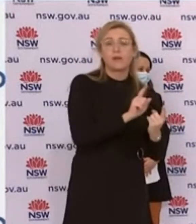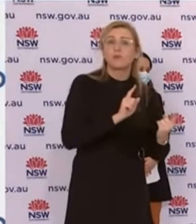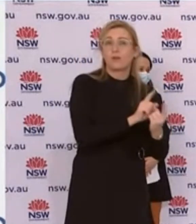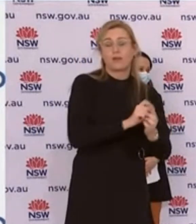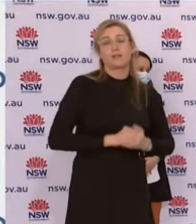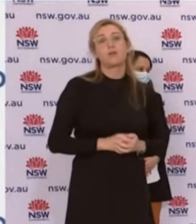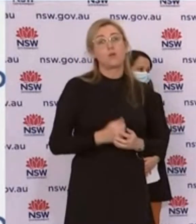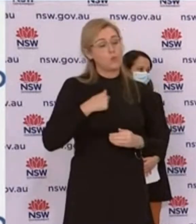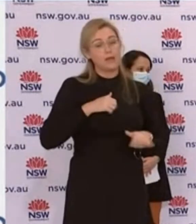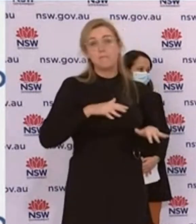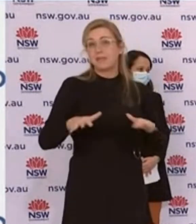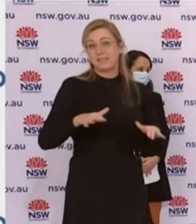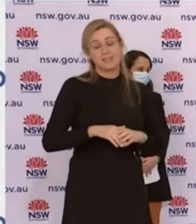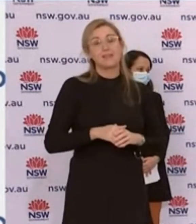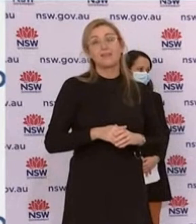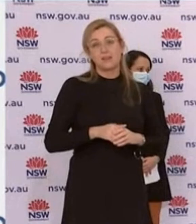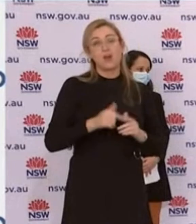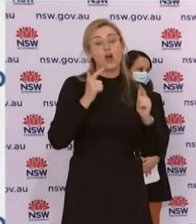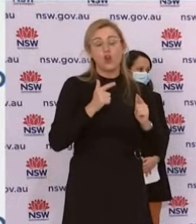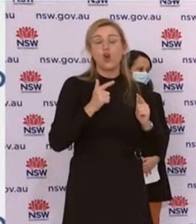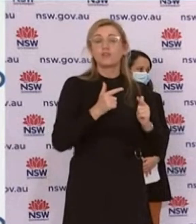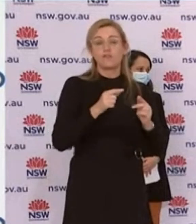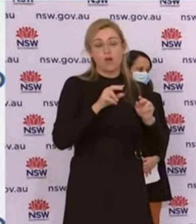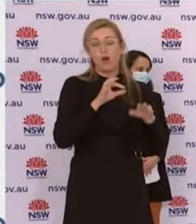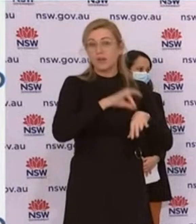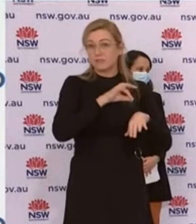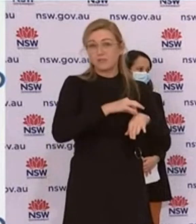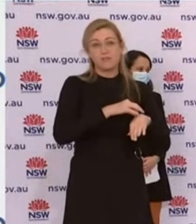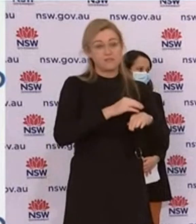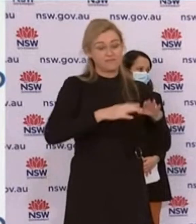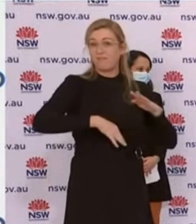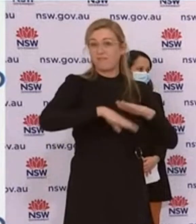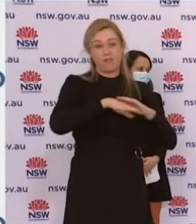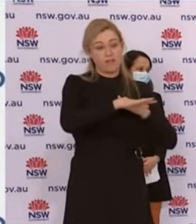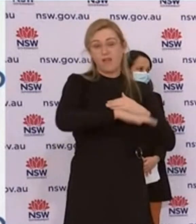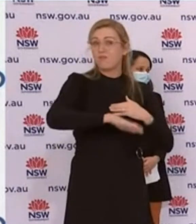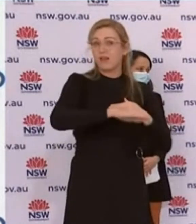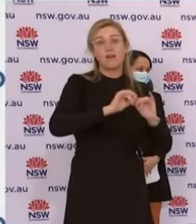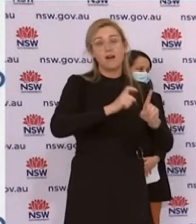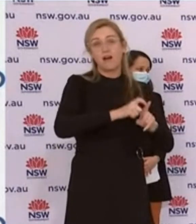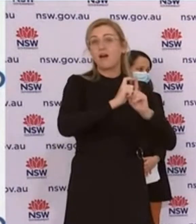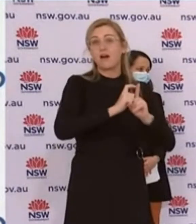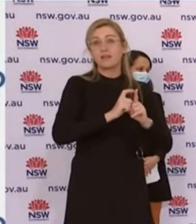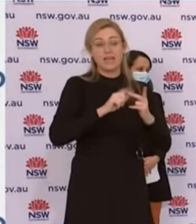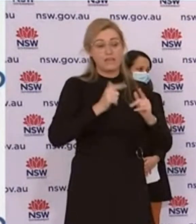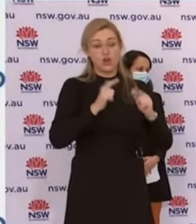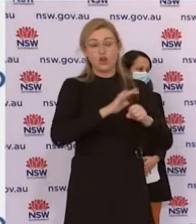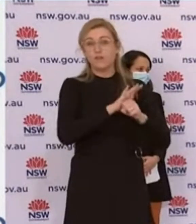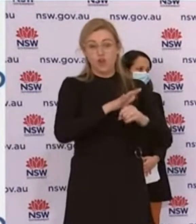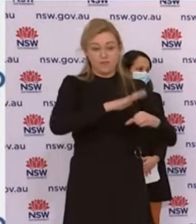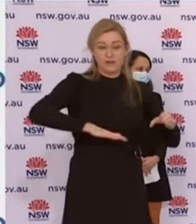bed capacity, but obviously some hospitals are under much more pressure than others because of the nature of the virus and where it's